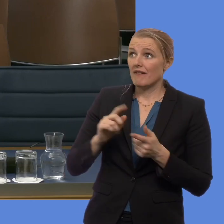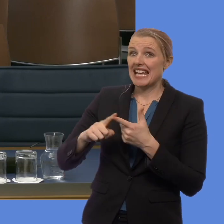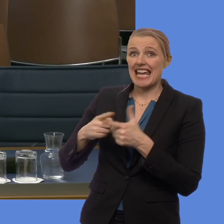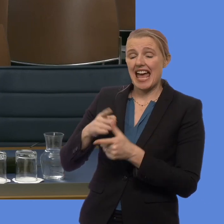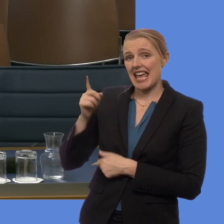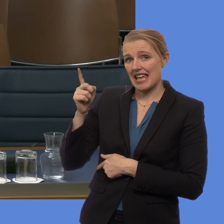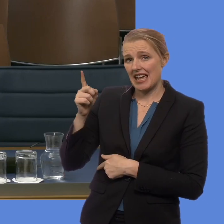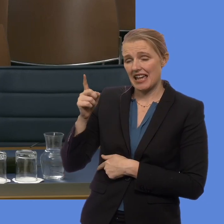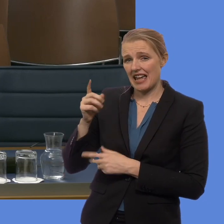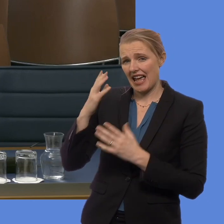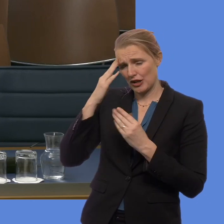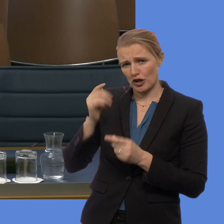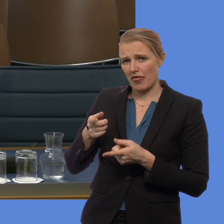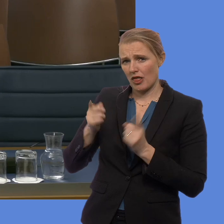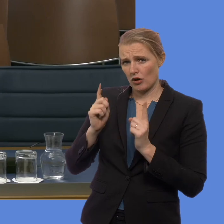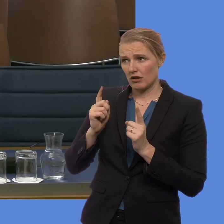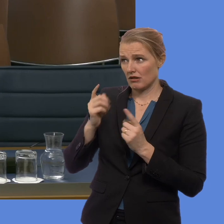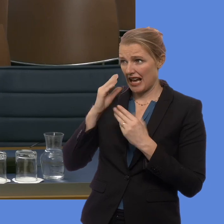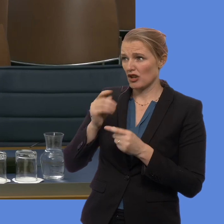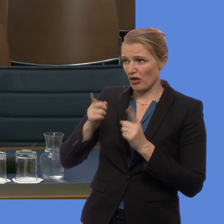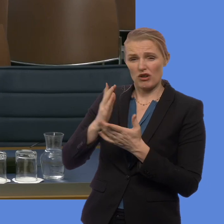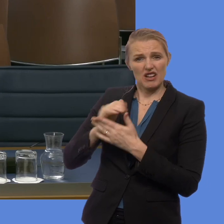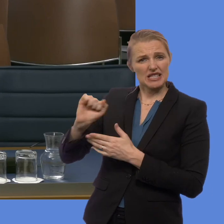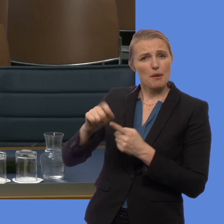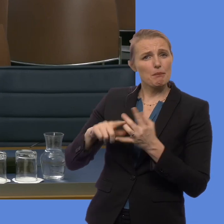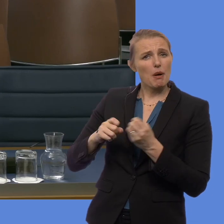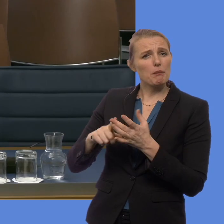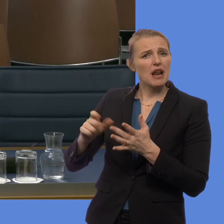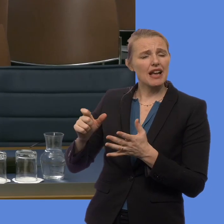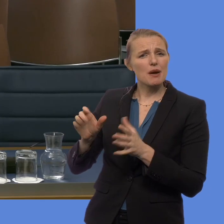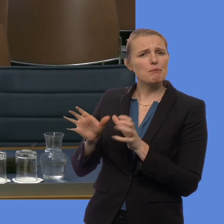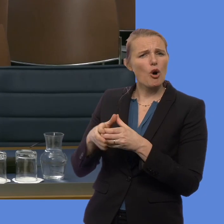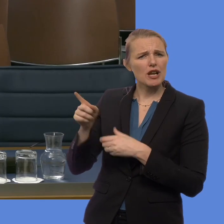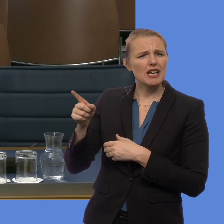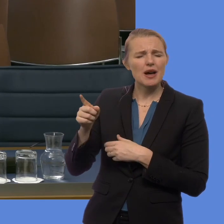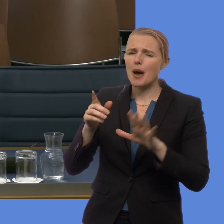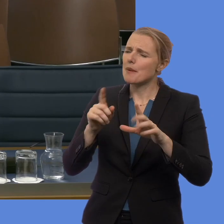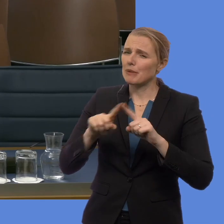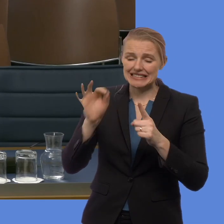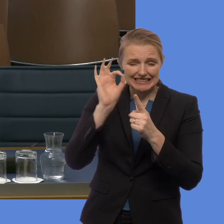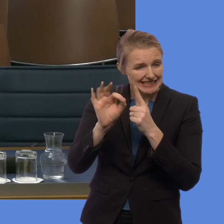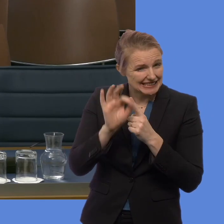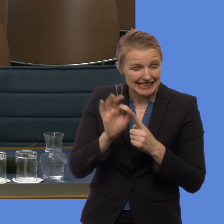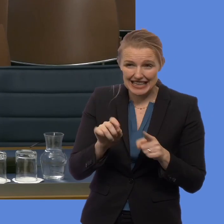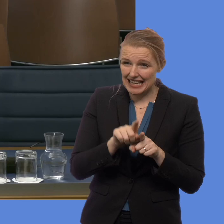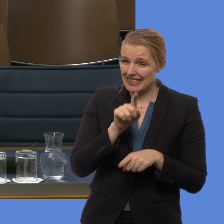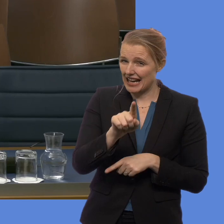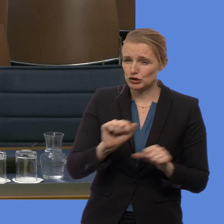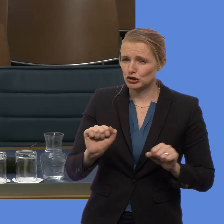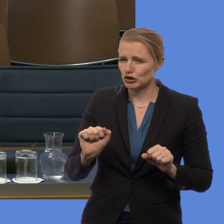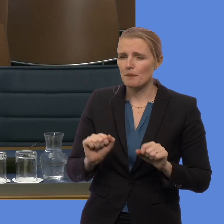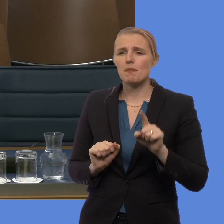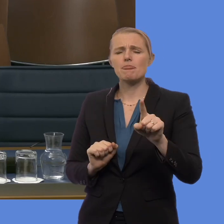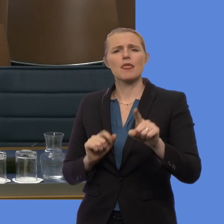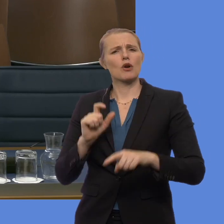Authority, or the Education Authority falls under the public body. So those details and how we... Yeah, so I